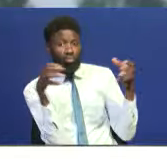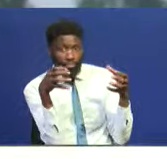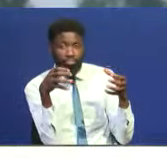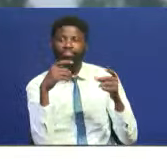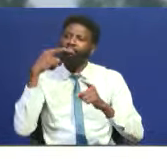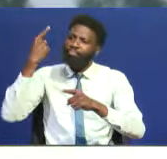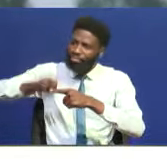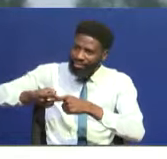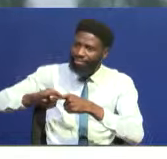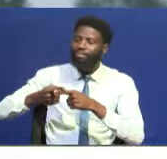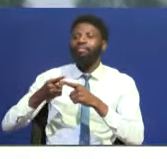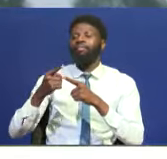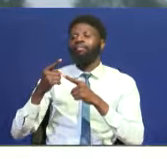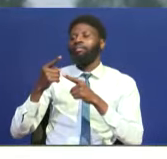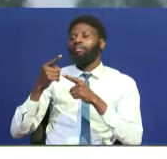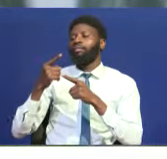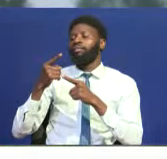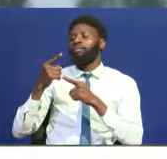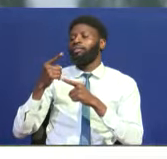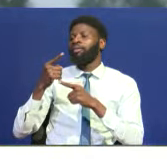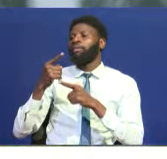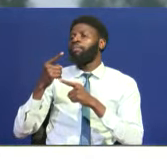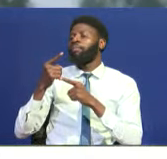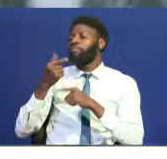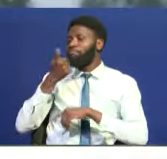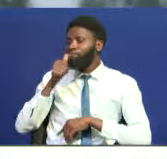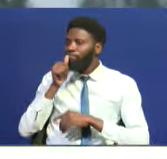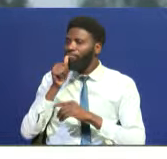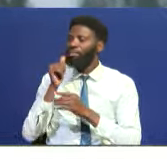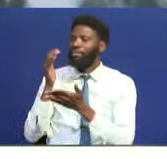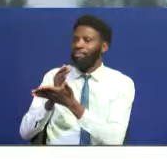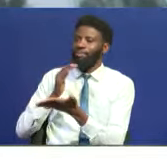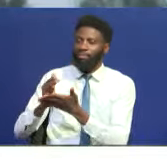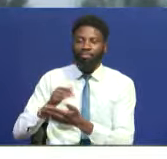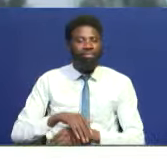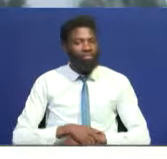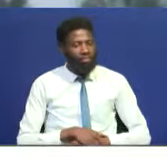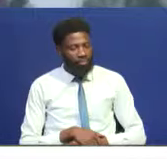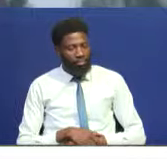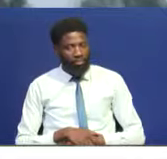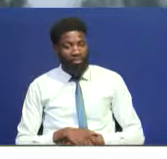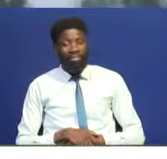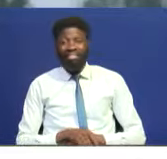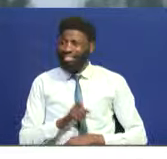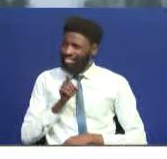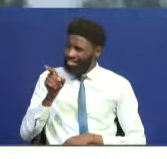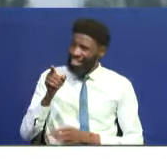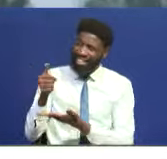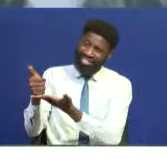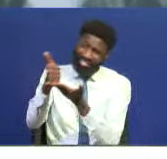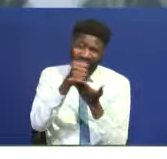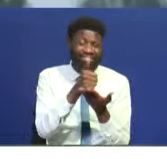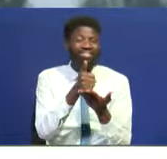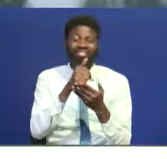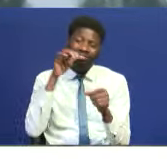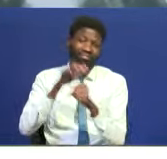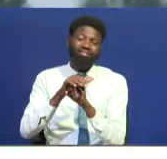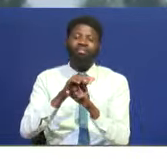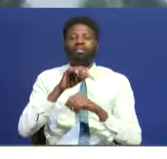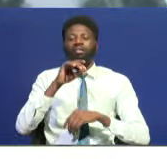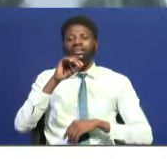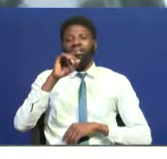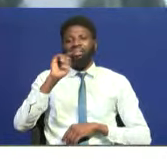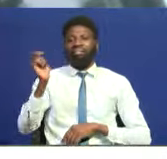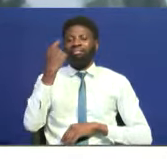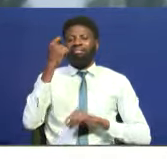Labor migration, therefore, is a critical component of our socio-economic development, benefiting both Kenya and